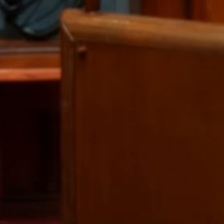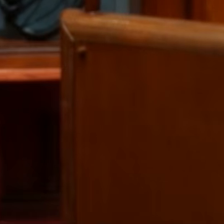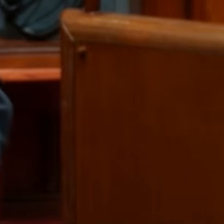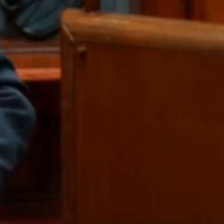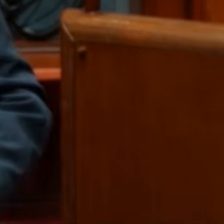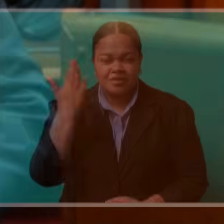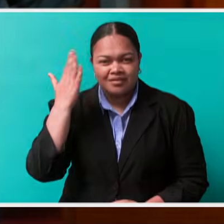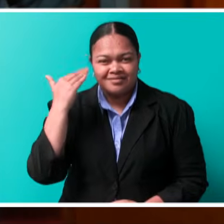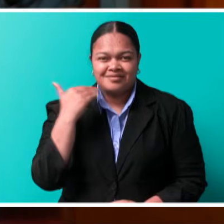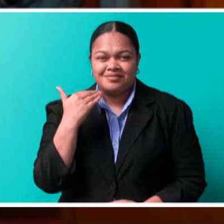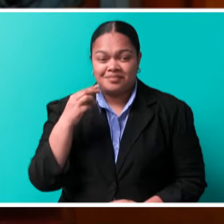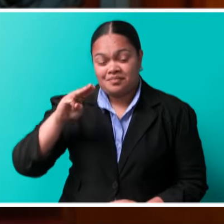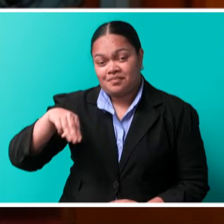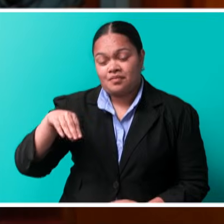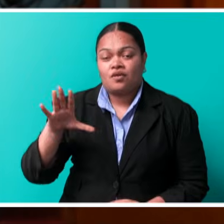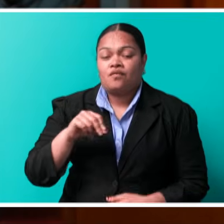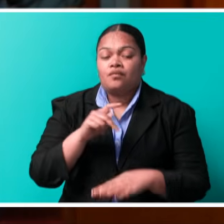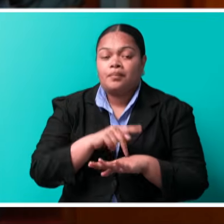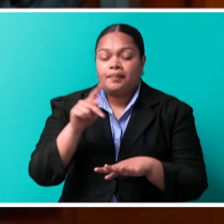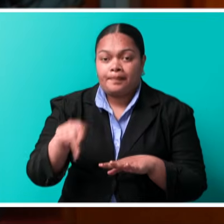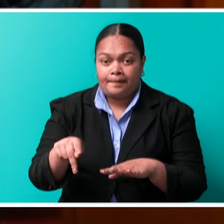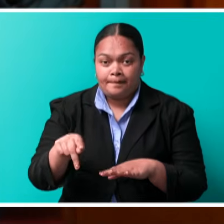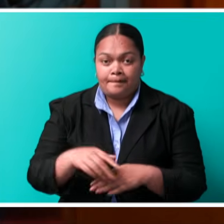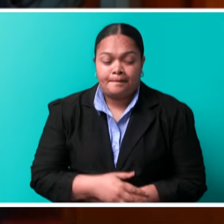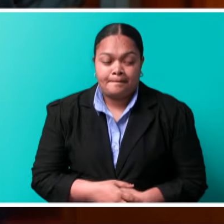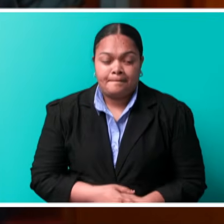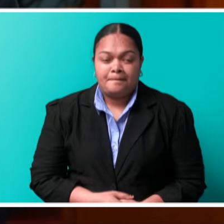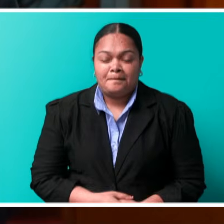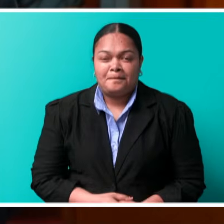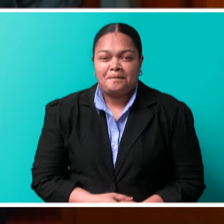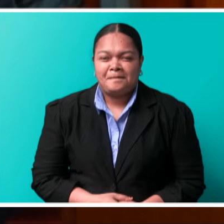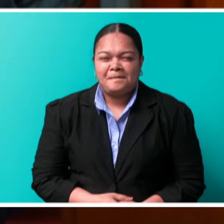Lady Member of Parliament from the Parliament of Tasmania.